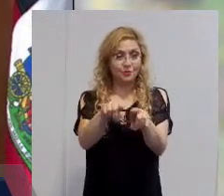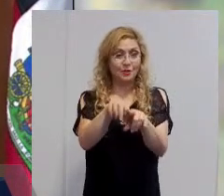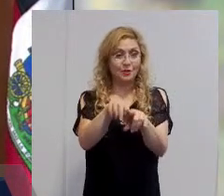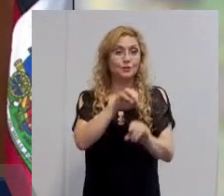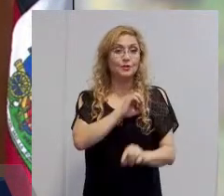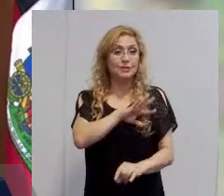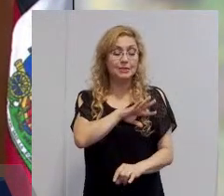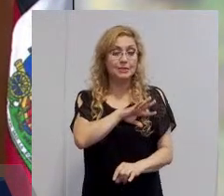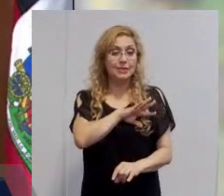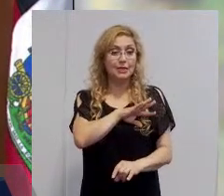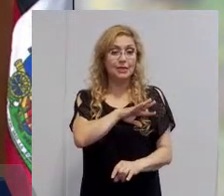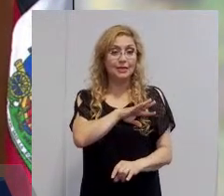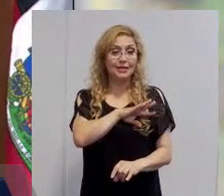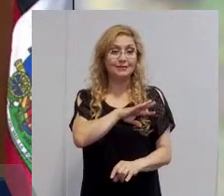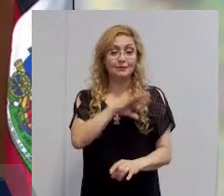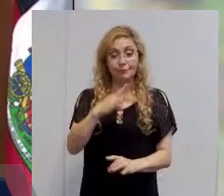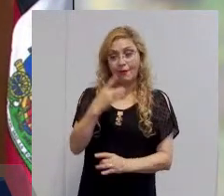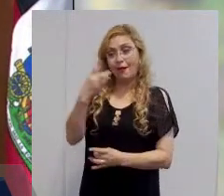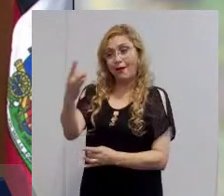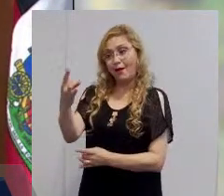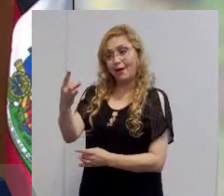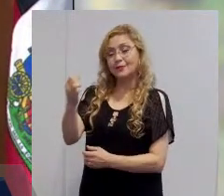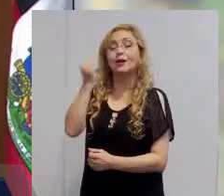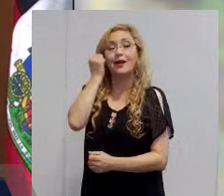honored by the Chilean people